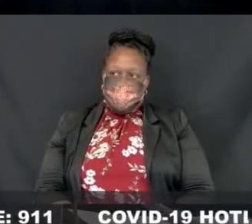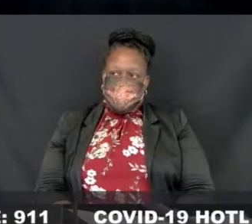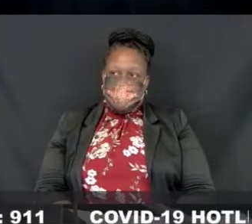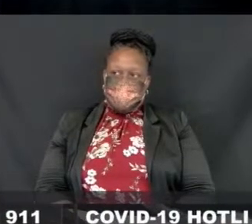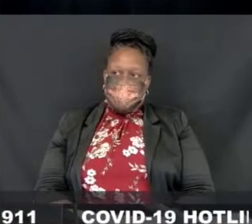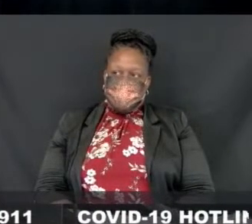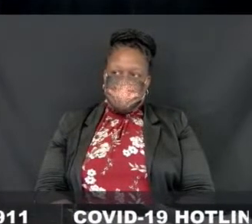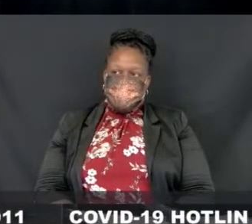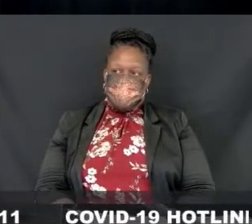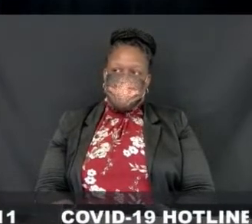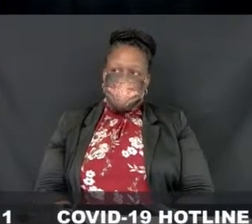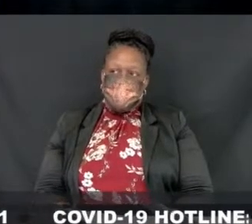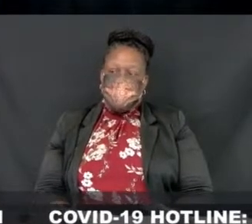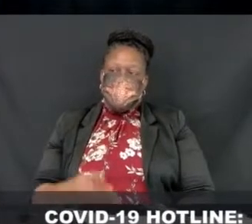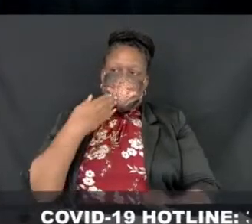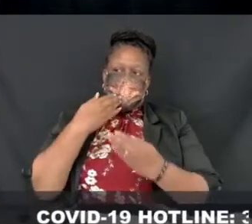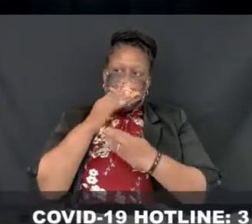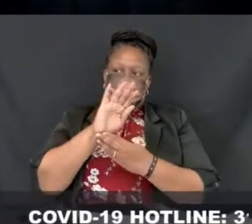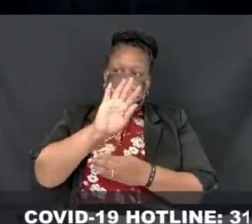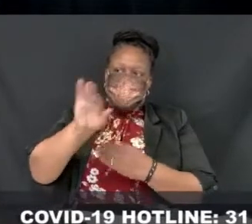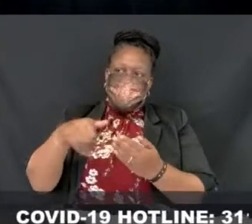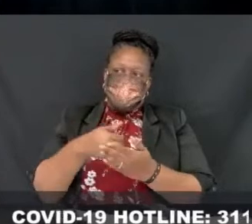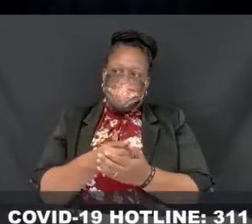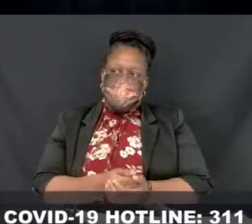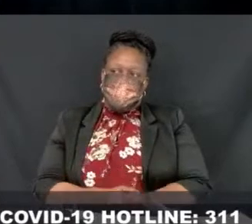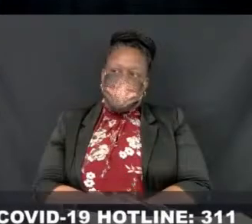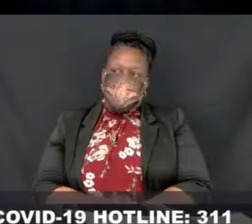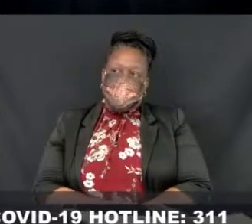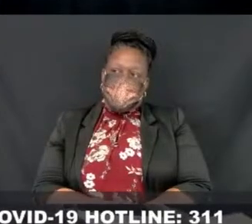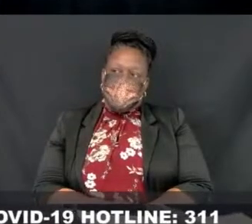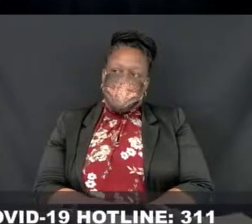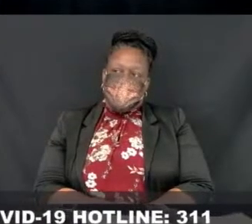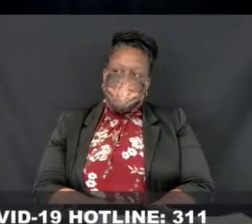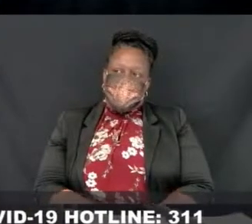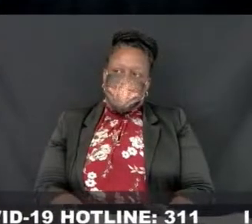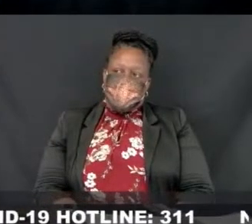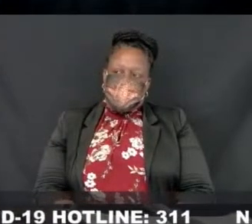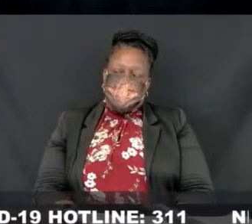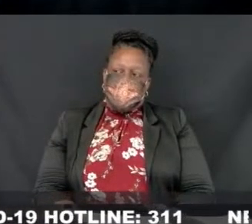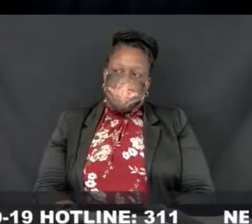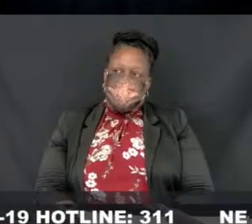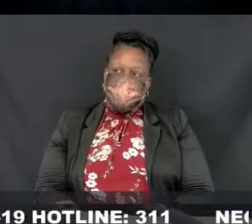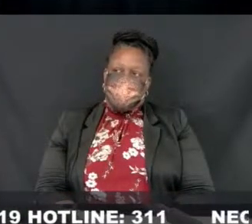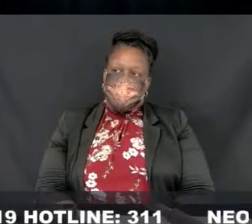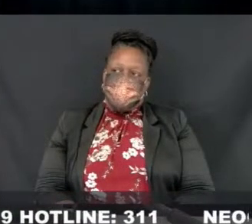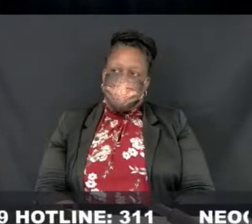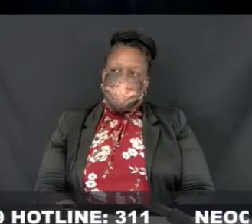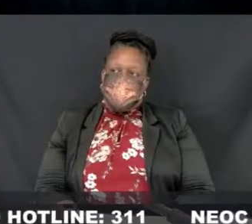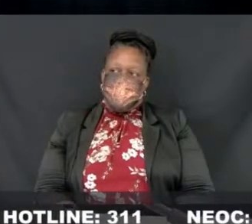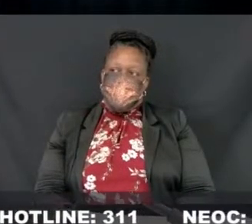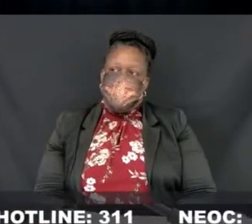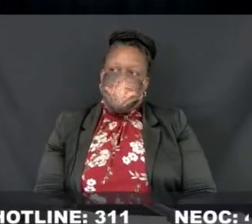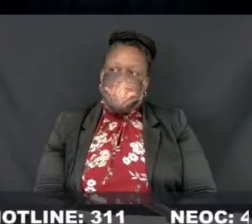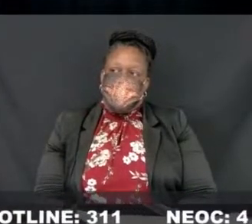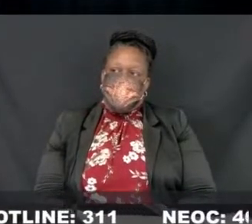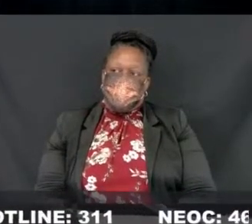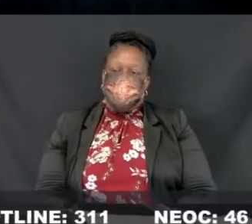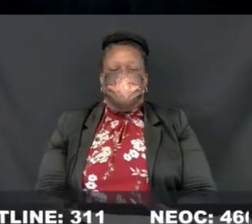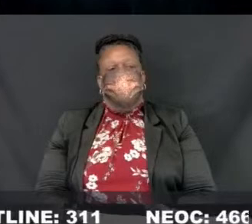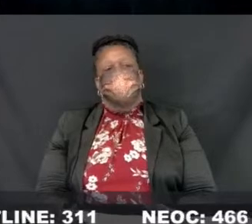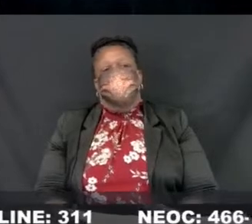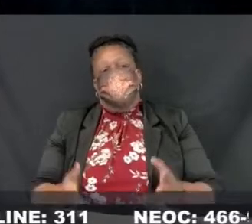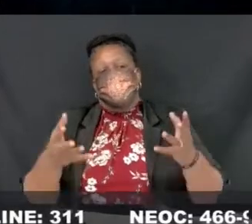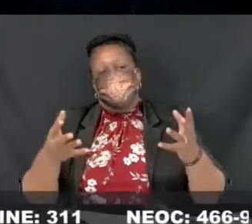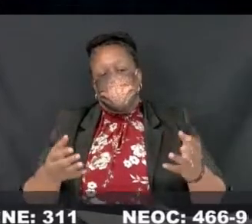Thank you, Mr. Williams, and a pleasant good afternoon to all. Mr. Williams, I too want to use this